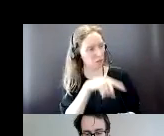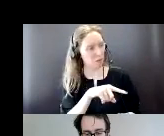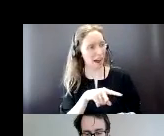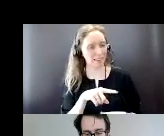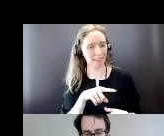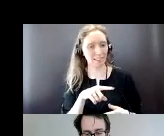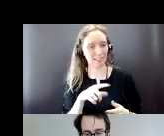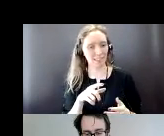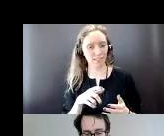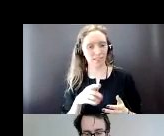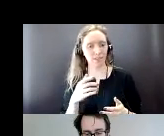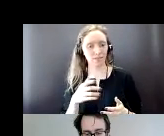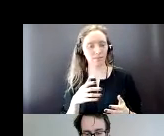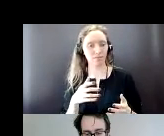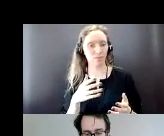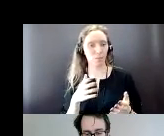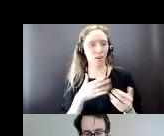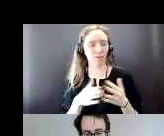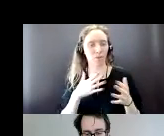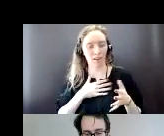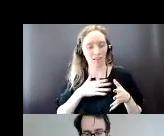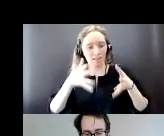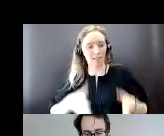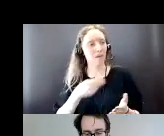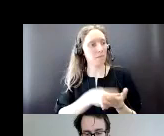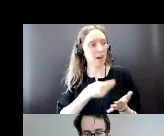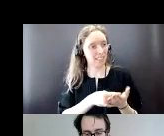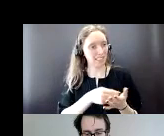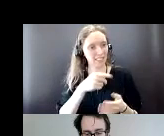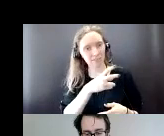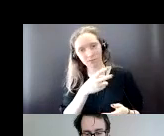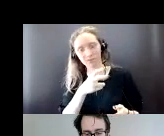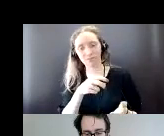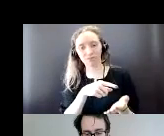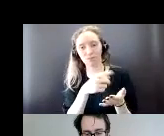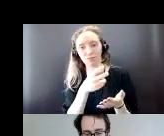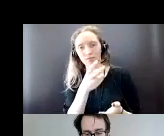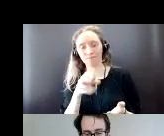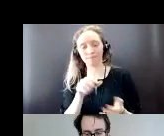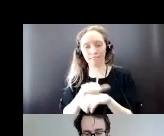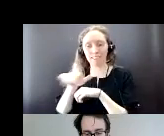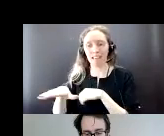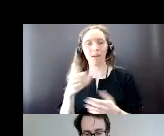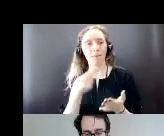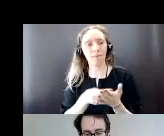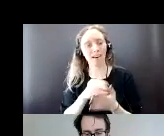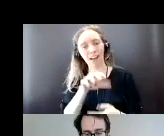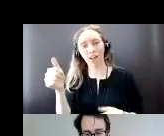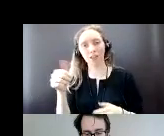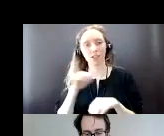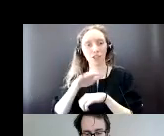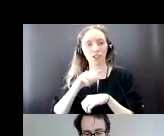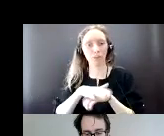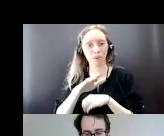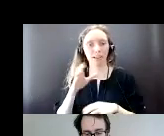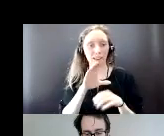deposit the check for the payment, send the difference to the shipping company, and